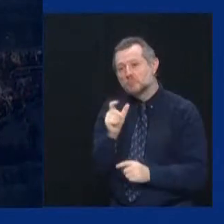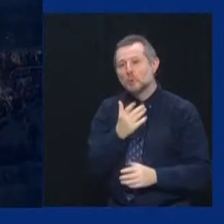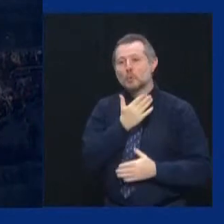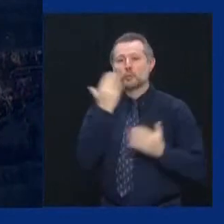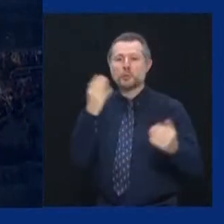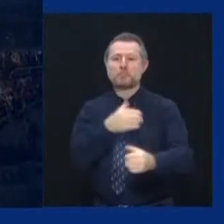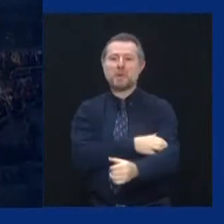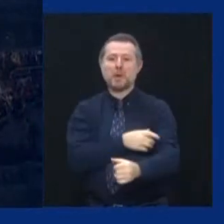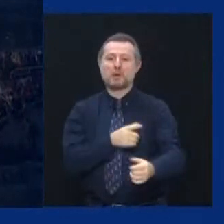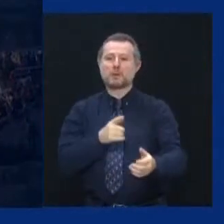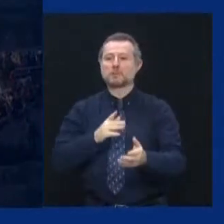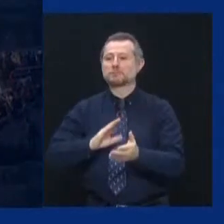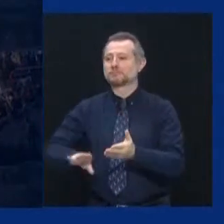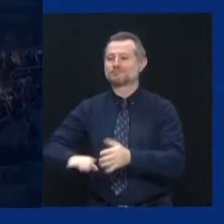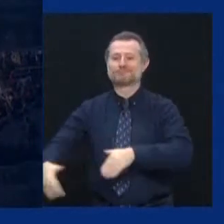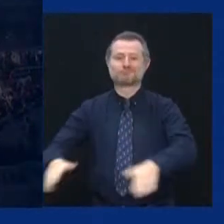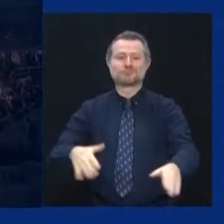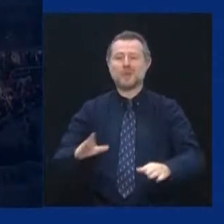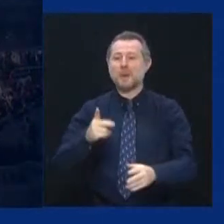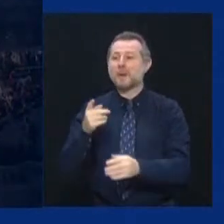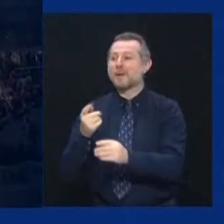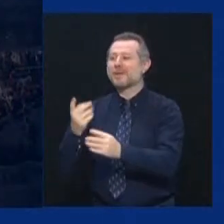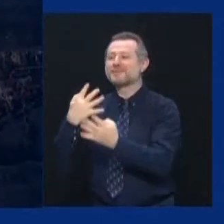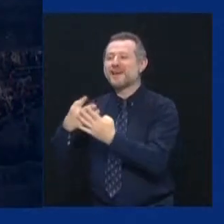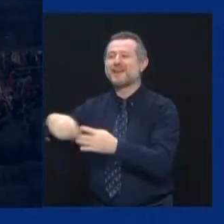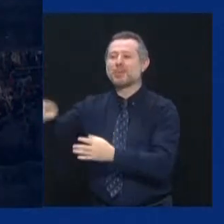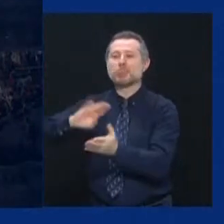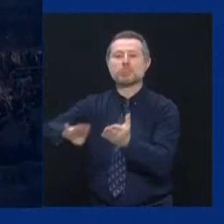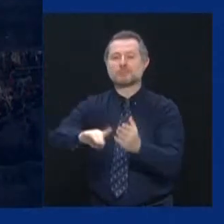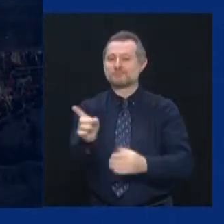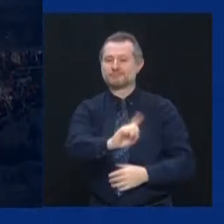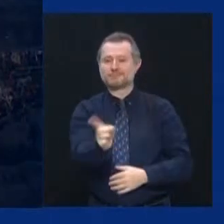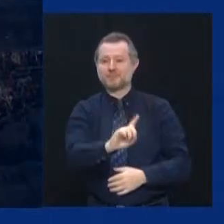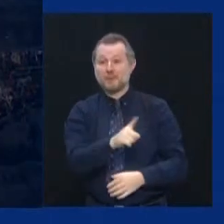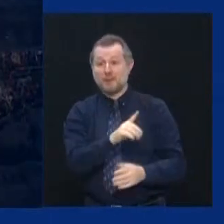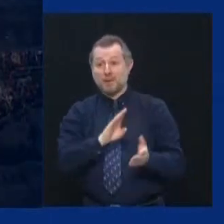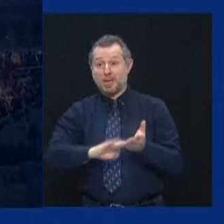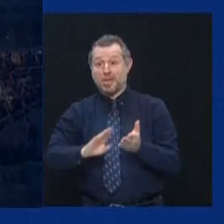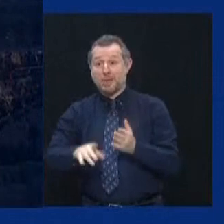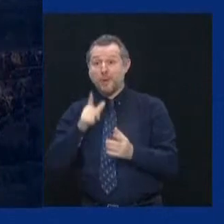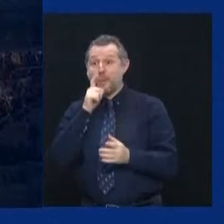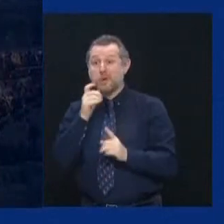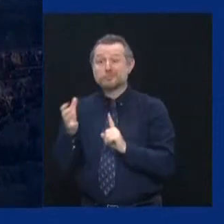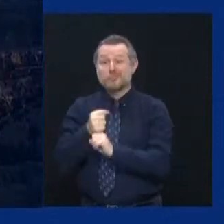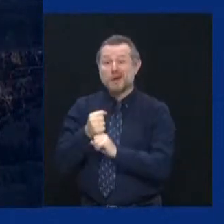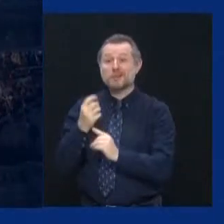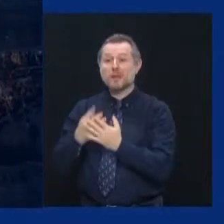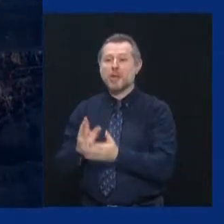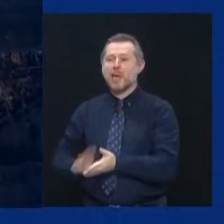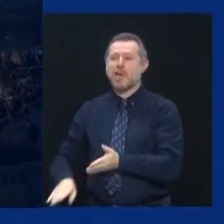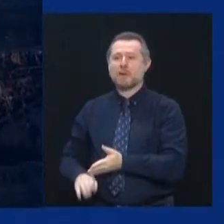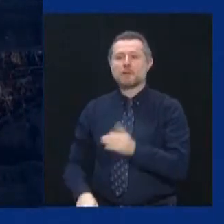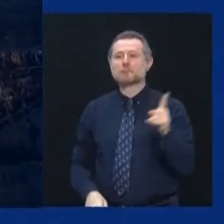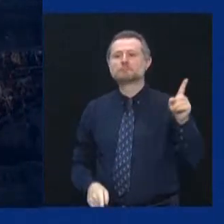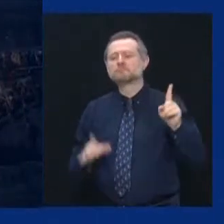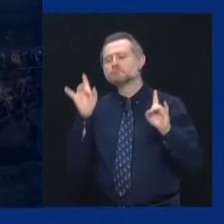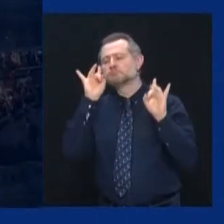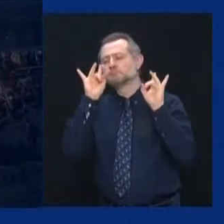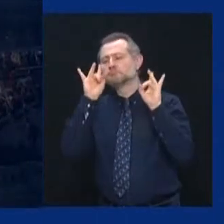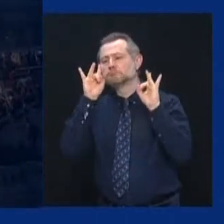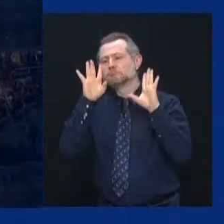pardon. And some of the pardons this president has done are really reprehensible.